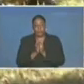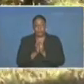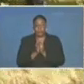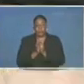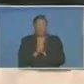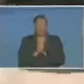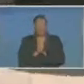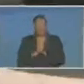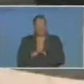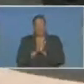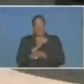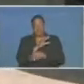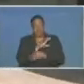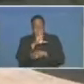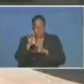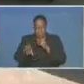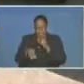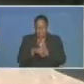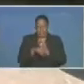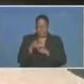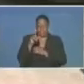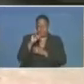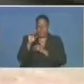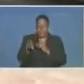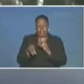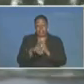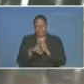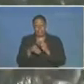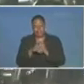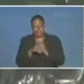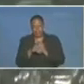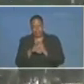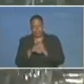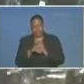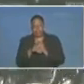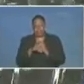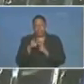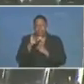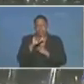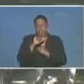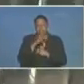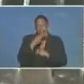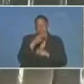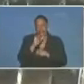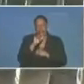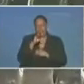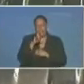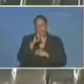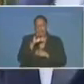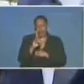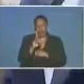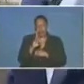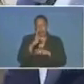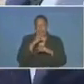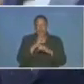The Royal Bahamas Police Force has added 20 additional hybrid interceptor vehicles to its fleet. The new